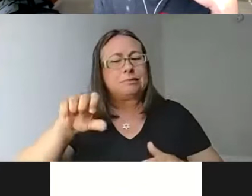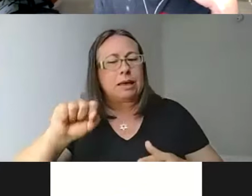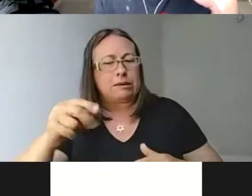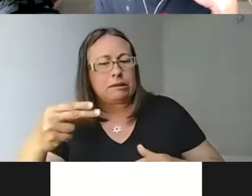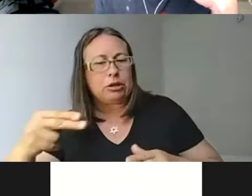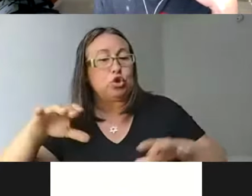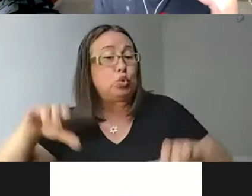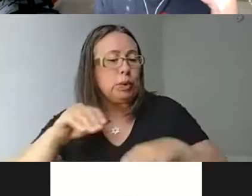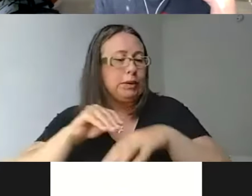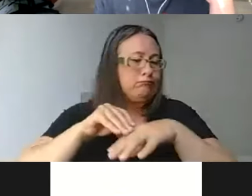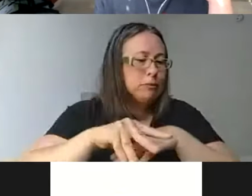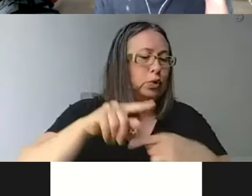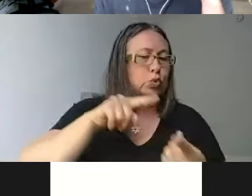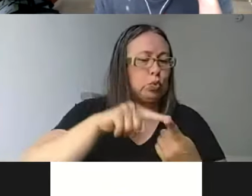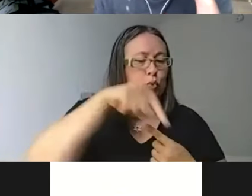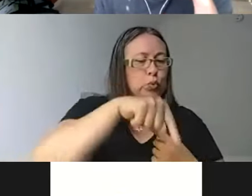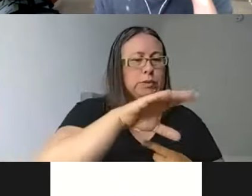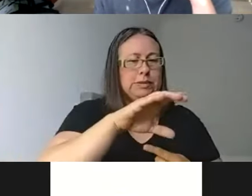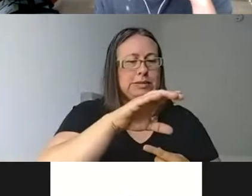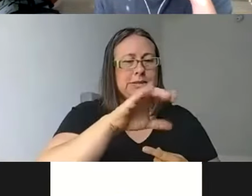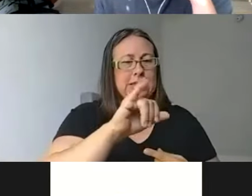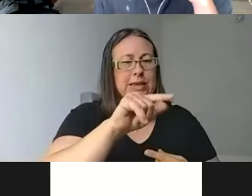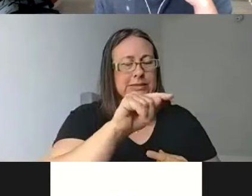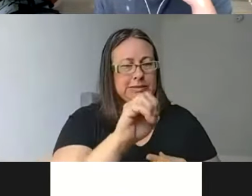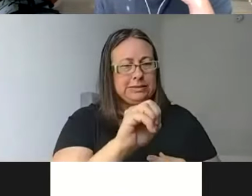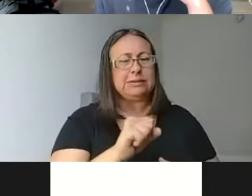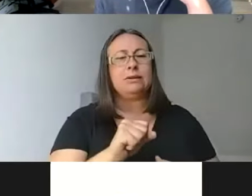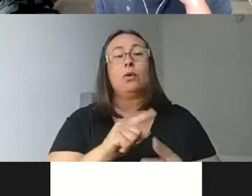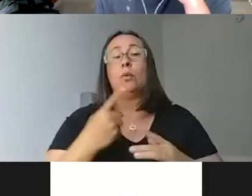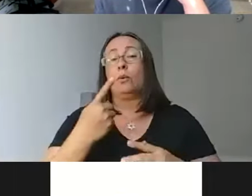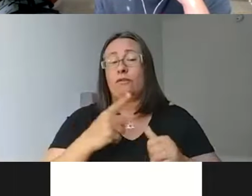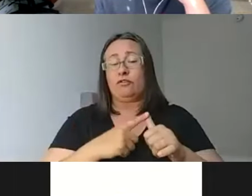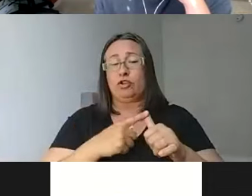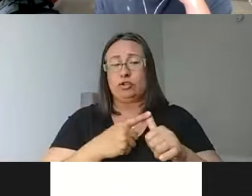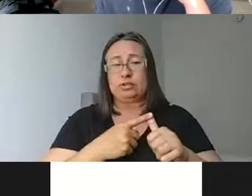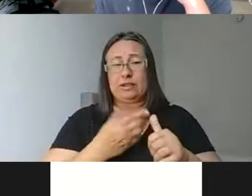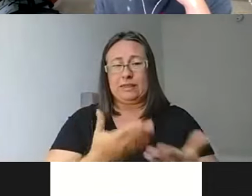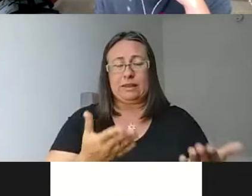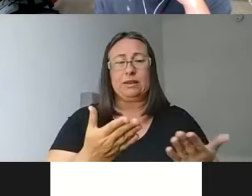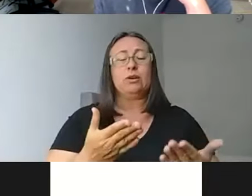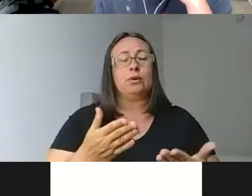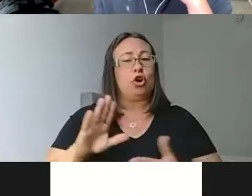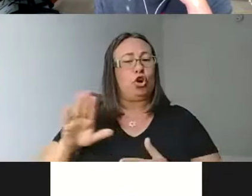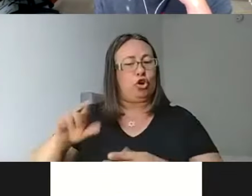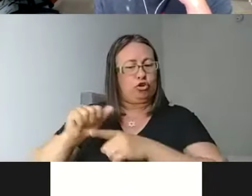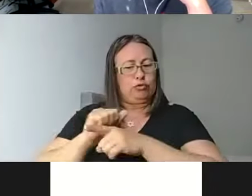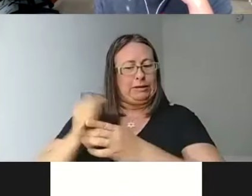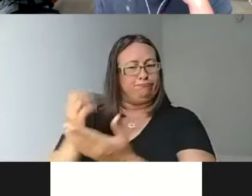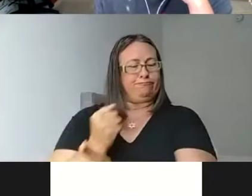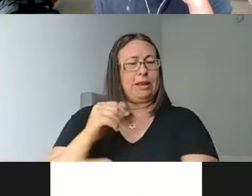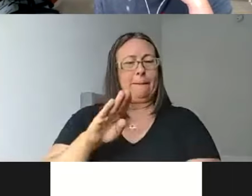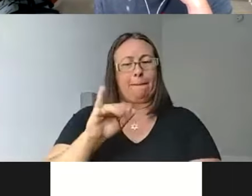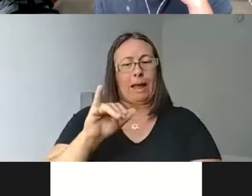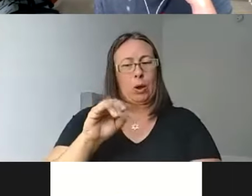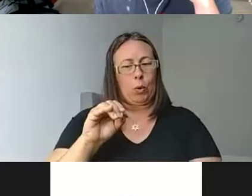And so one way we've started to get into this is through Caitlin's training in bioinformatics. This has